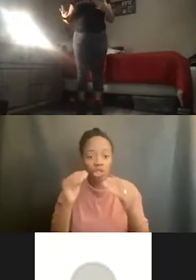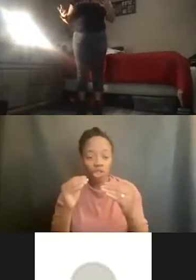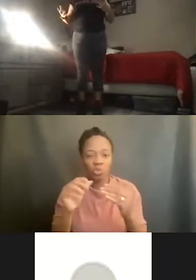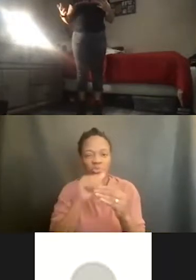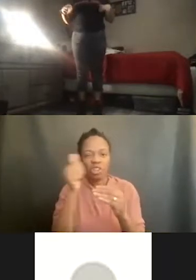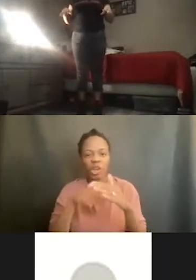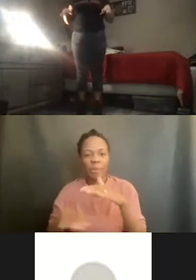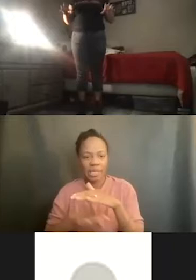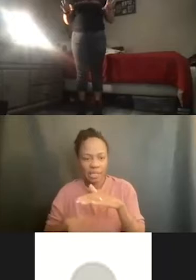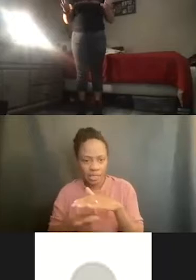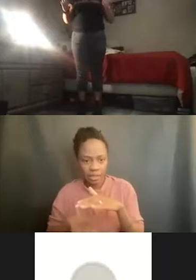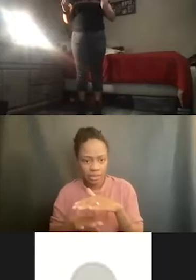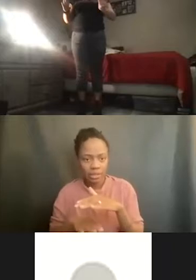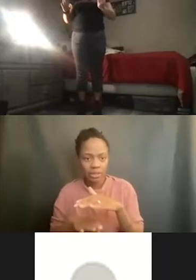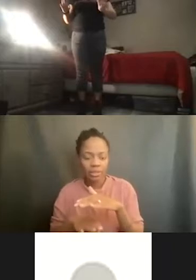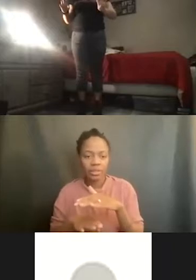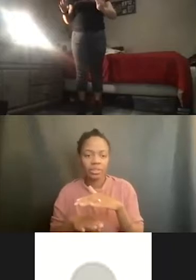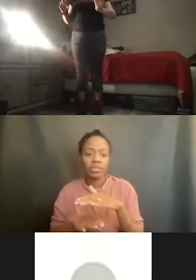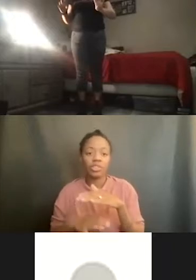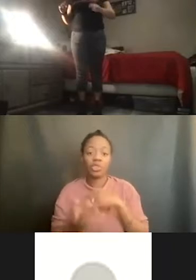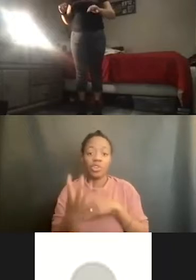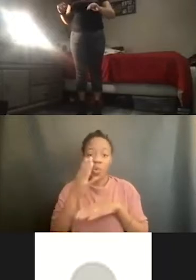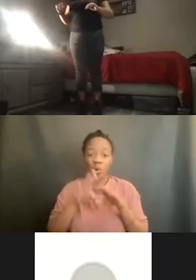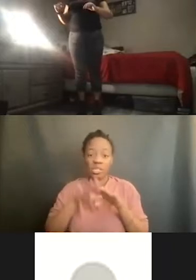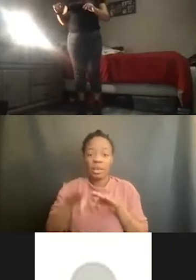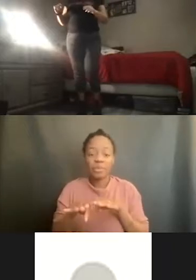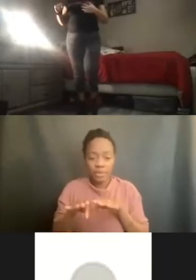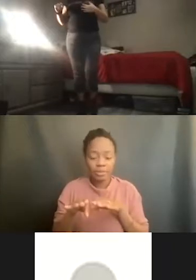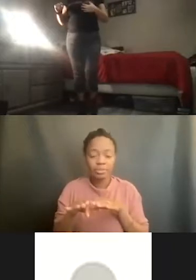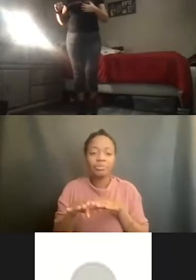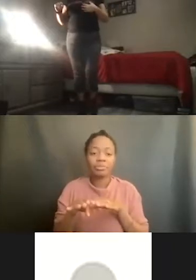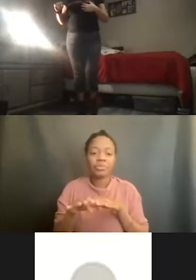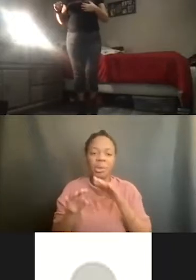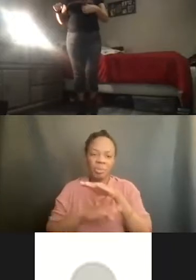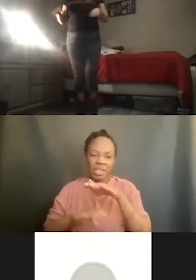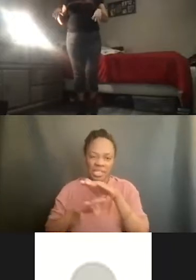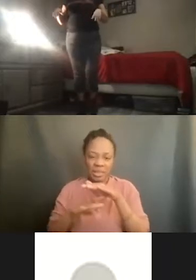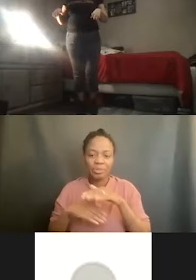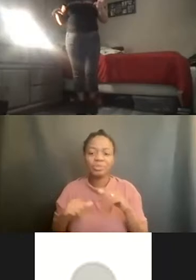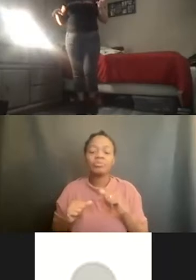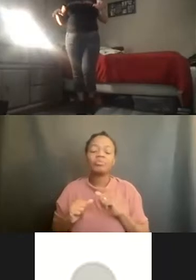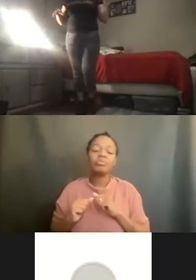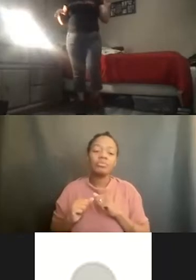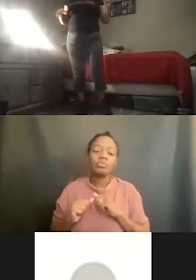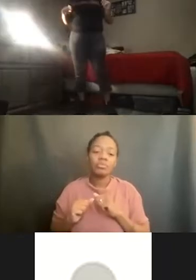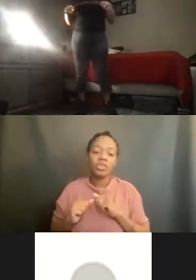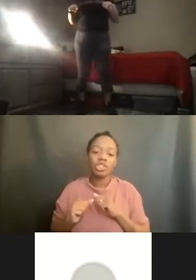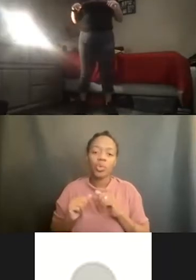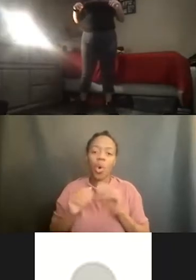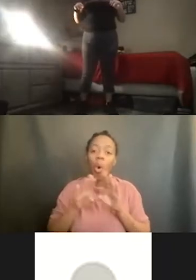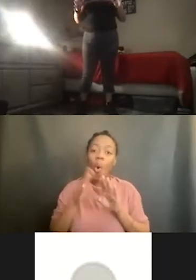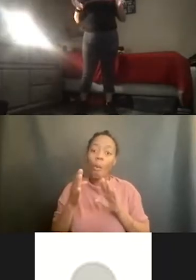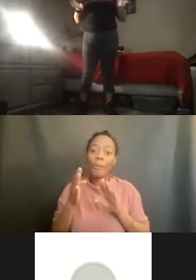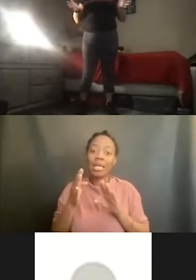basic, which is a 4-step basic. So we're gonna go open left,